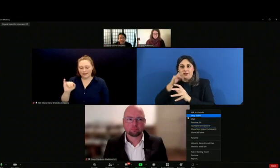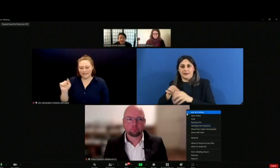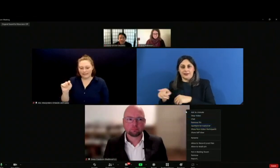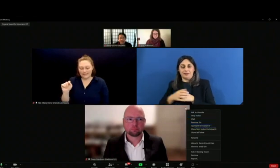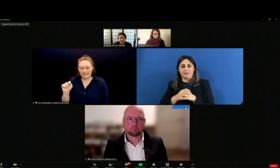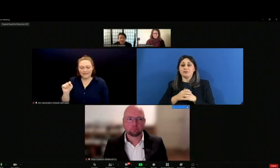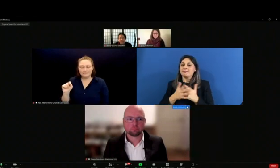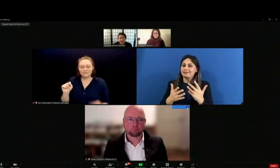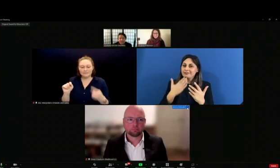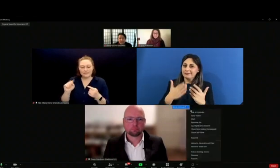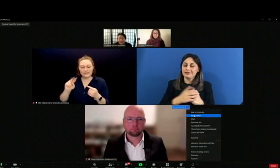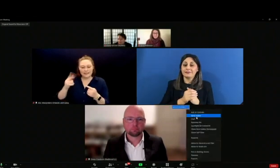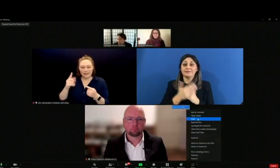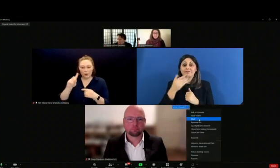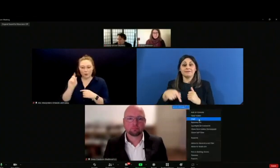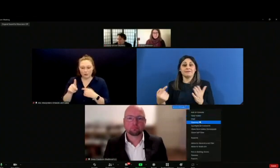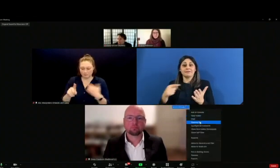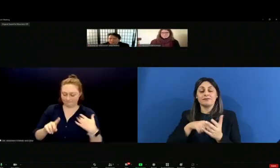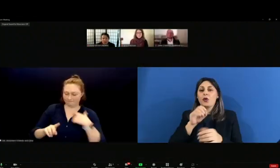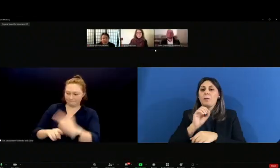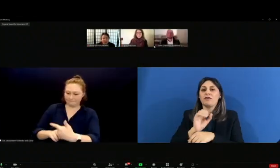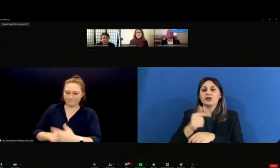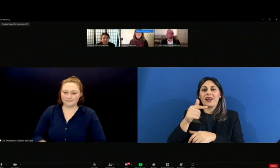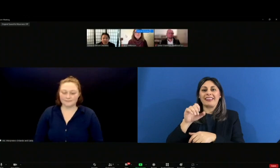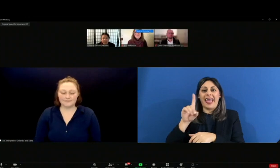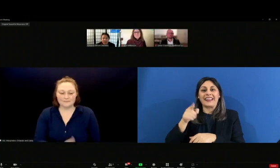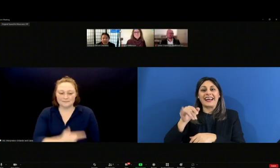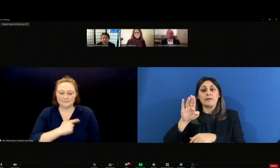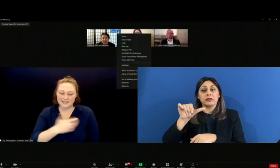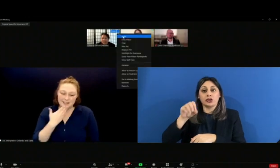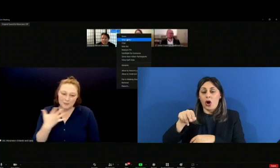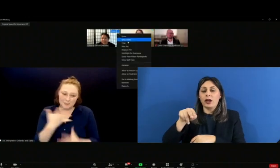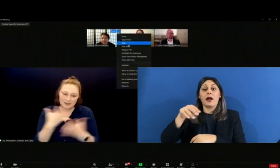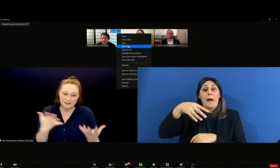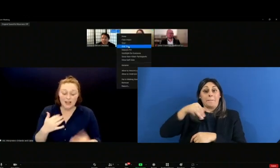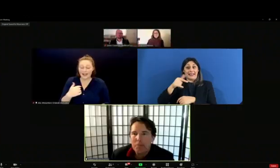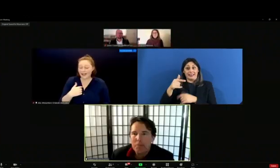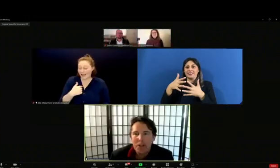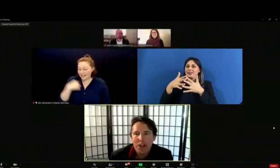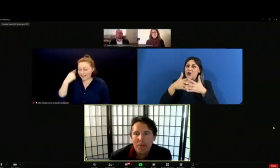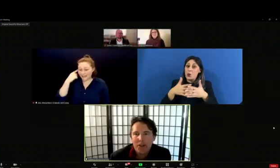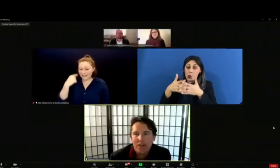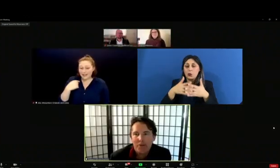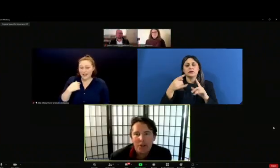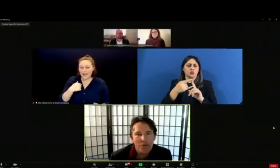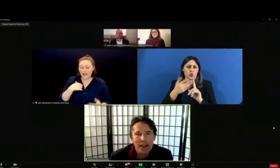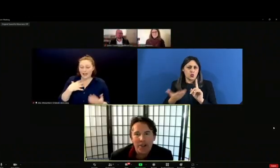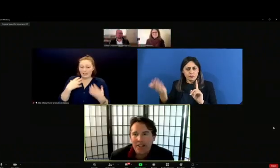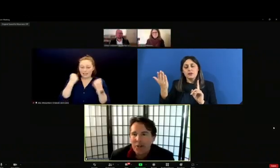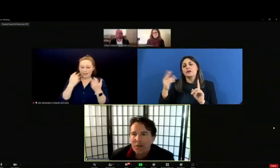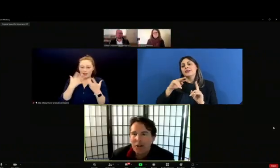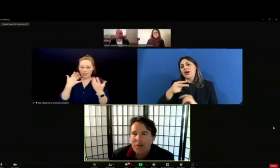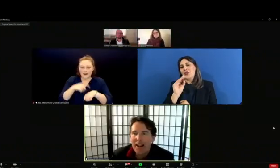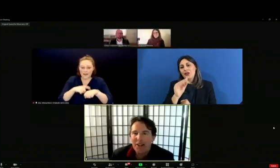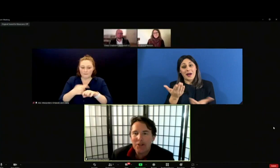his second question. The floor is yours. Well, thank you very much. I actually think I took up too much time in the first round,